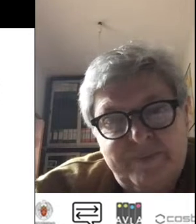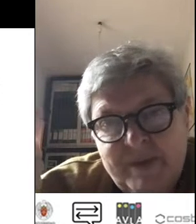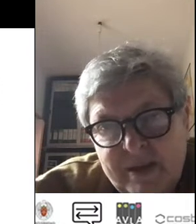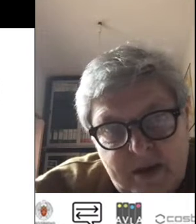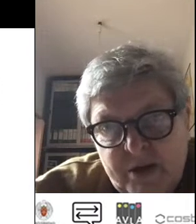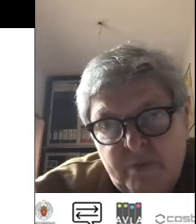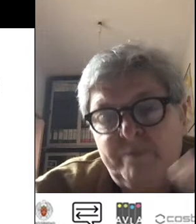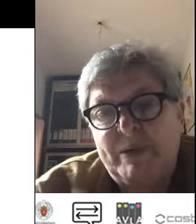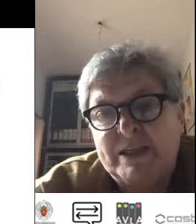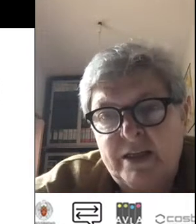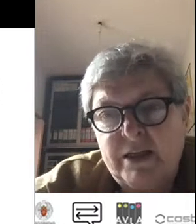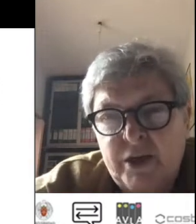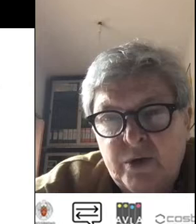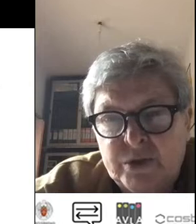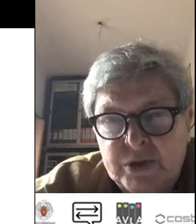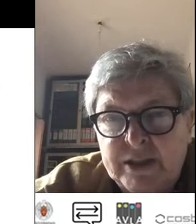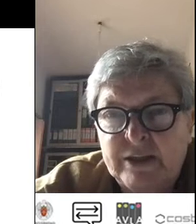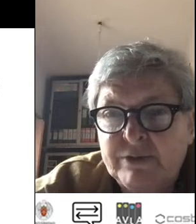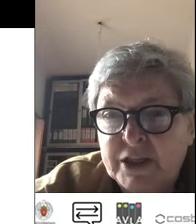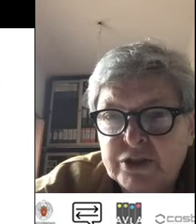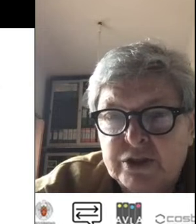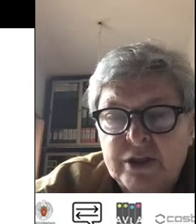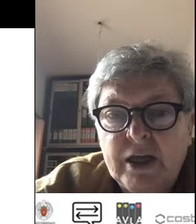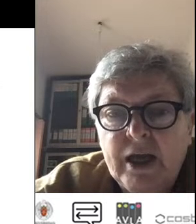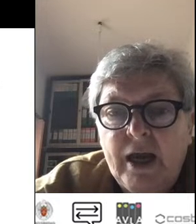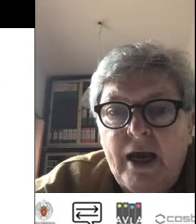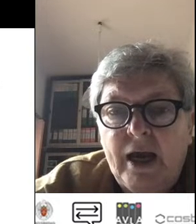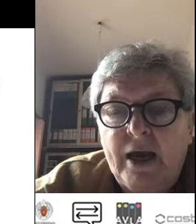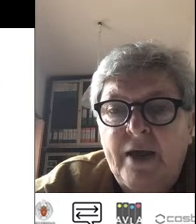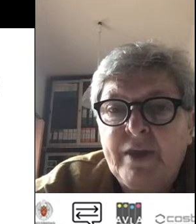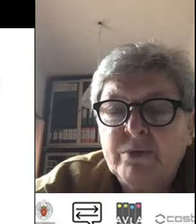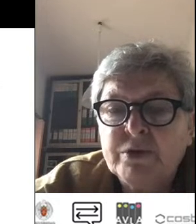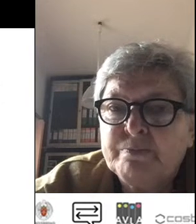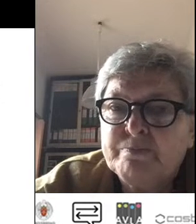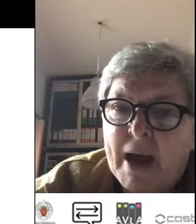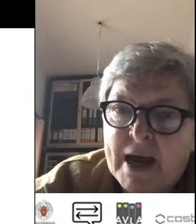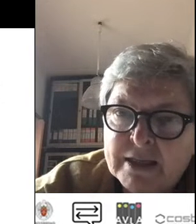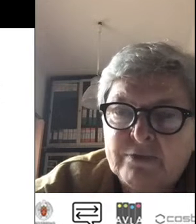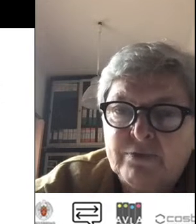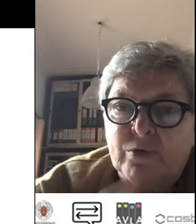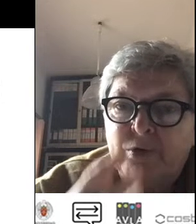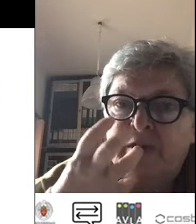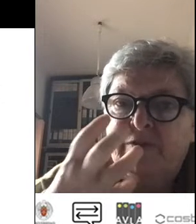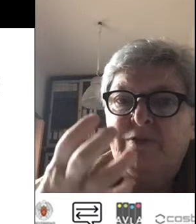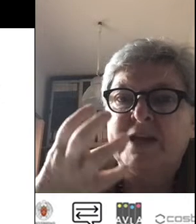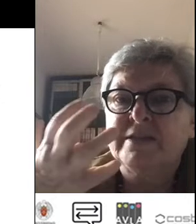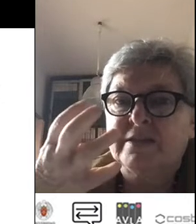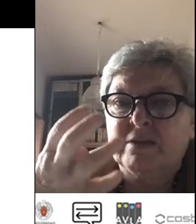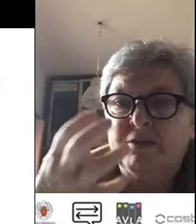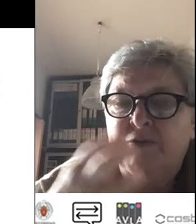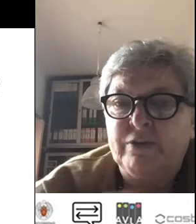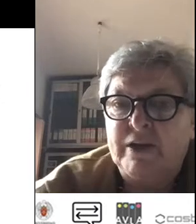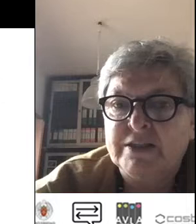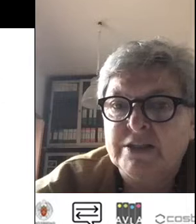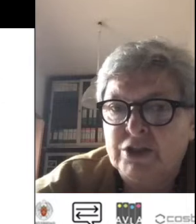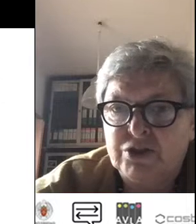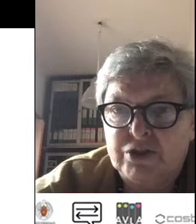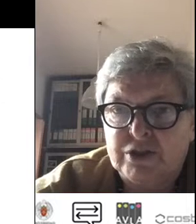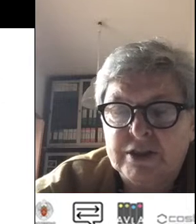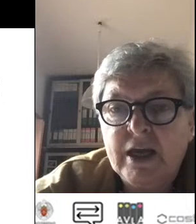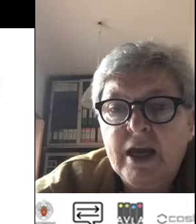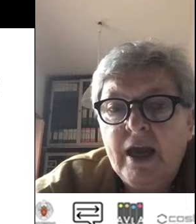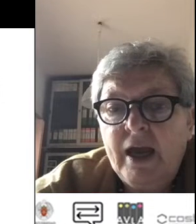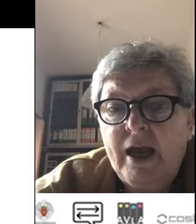particularly good, the definition. And that was bad for the face, for the face